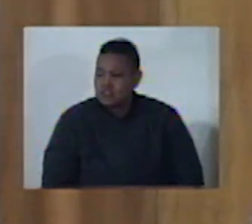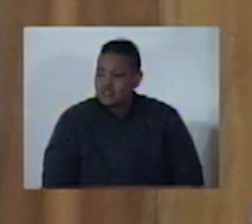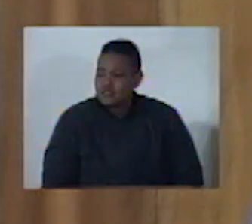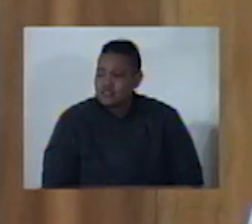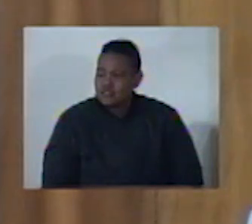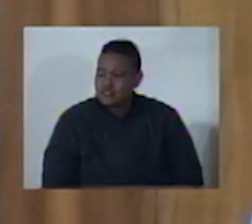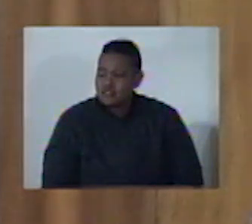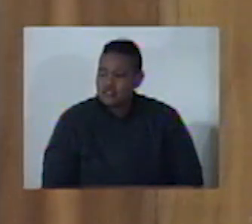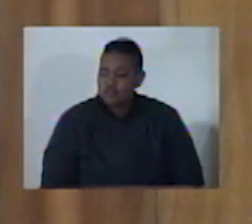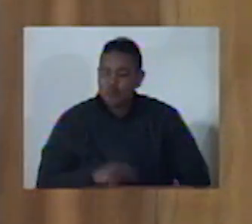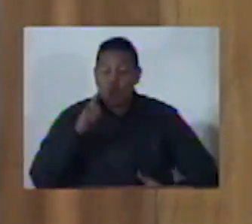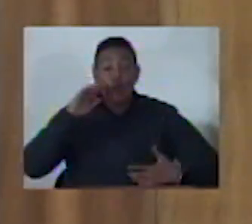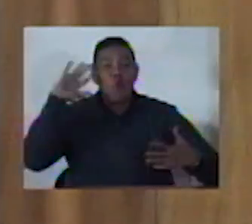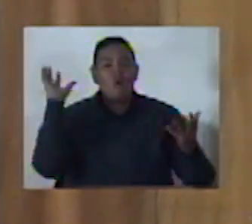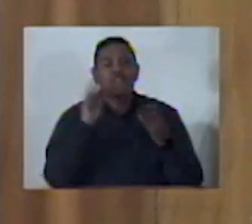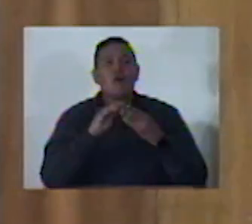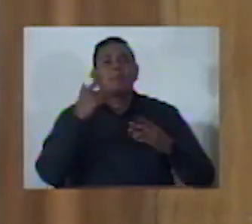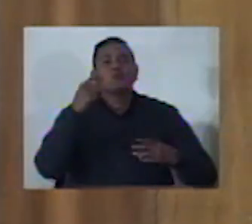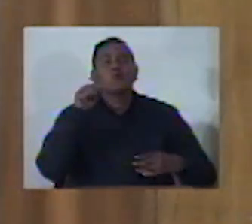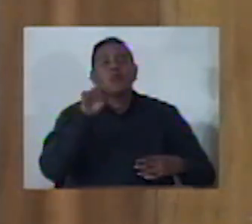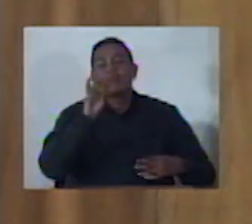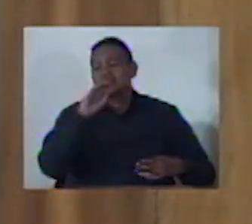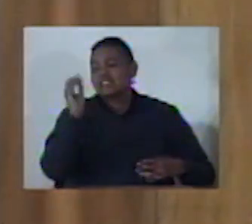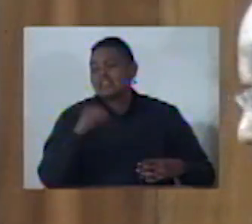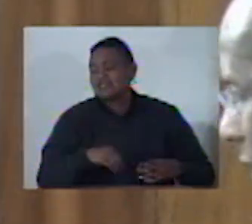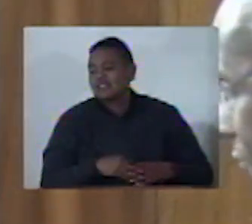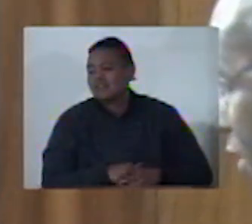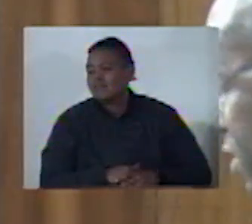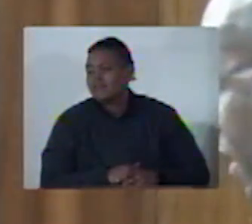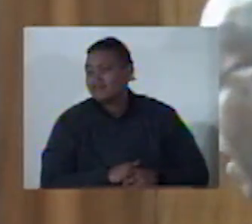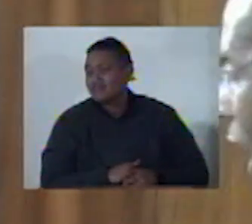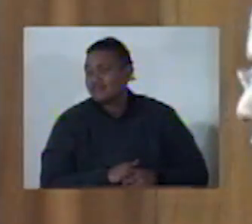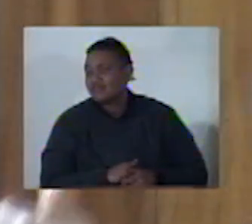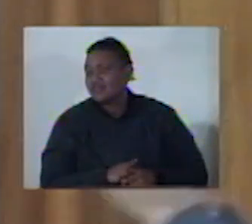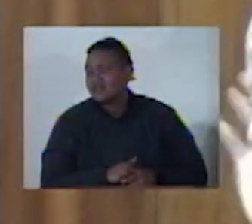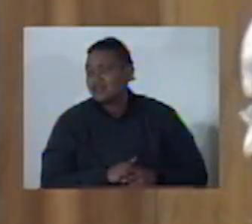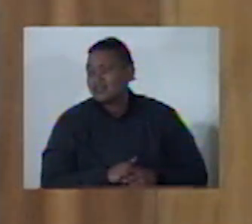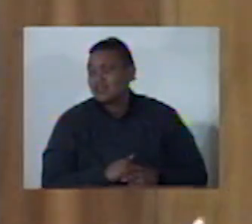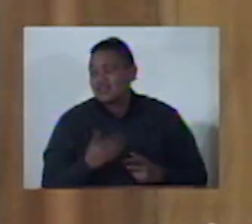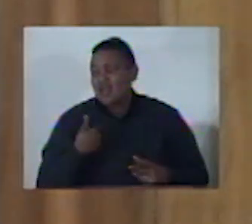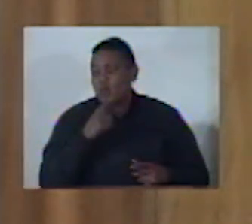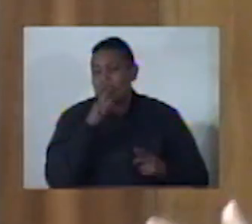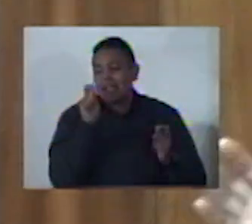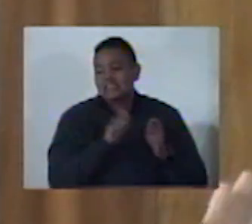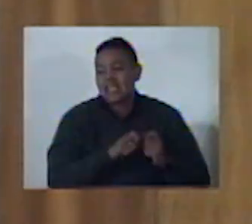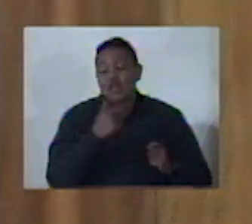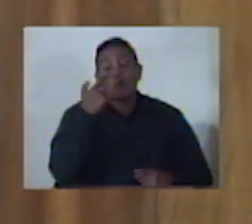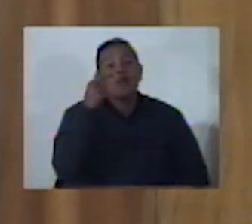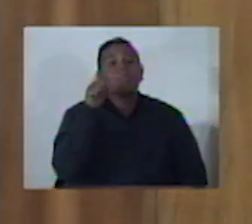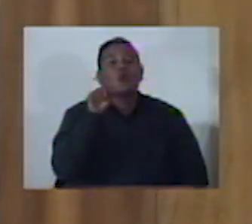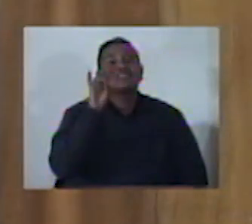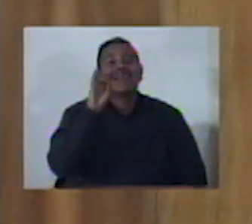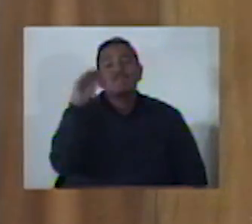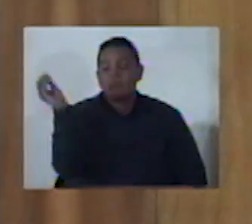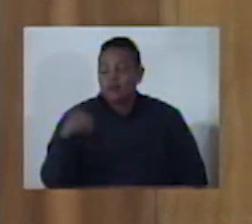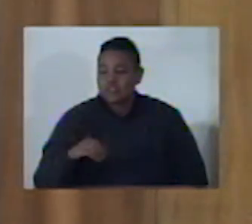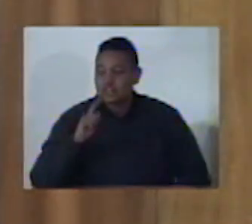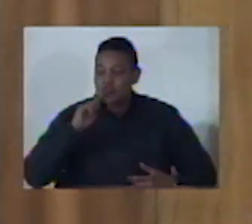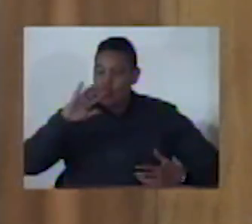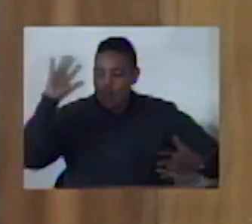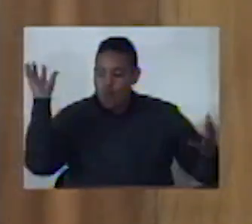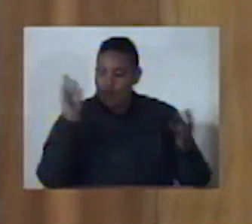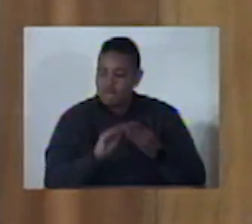by 21.7%, I won't even use 22, my fellow senator, I'm going to be exact. Yes.